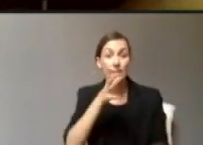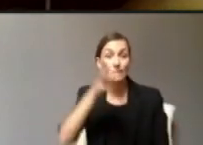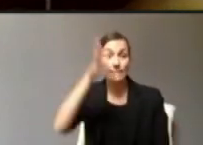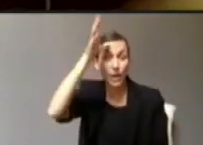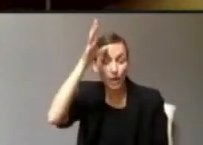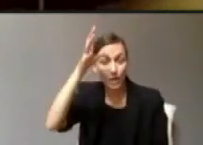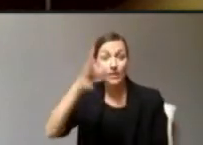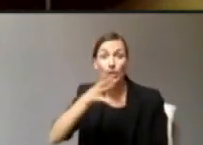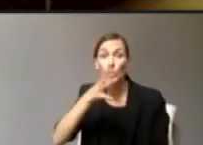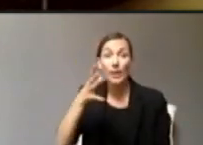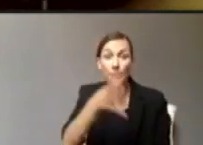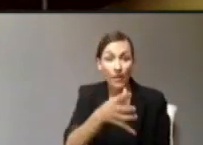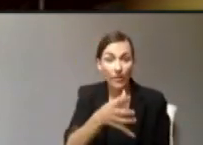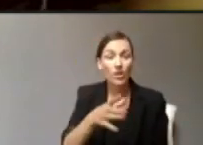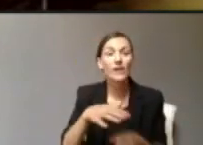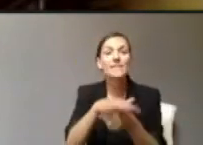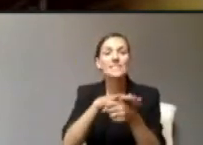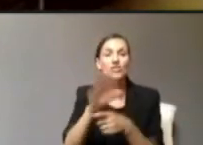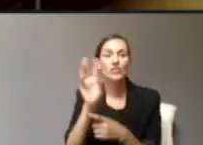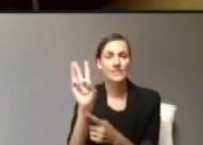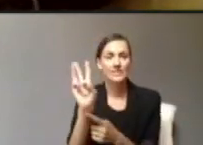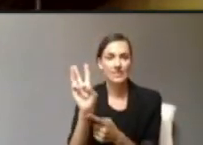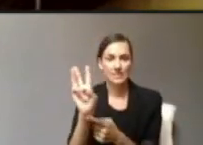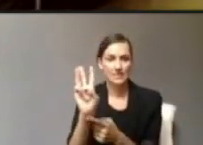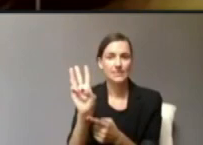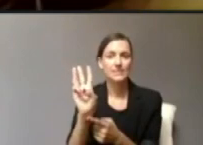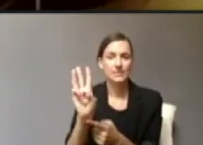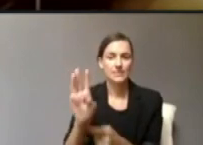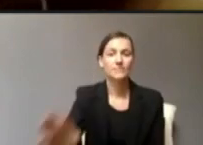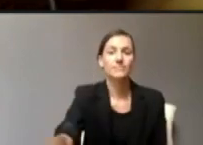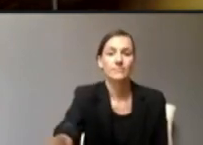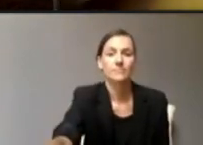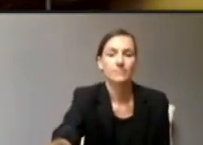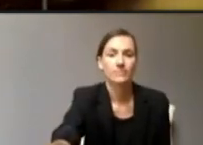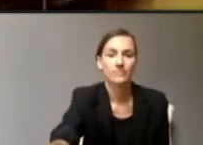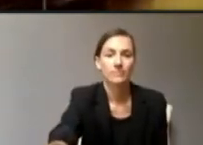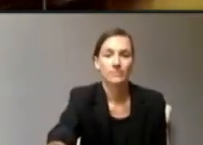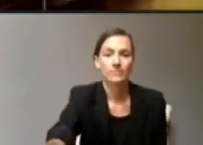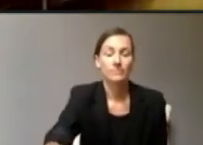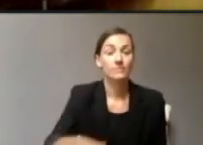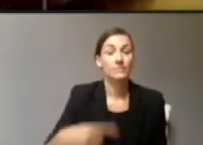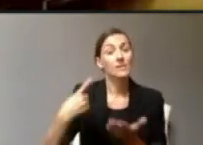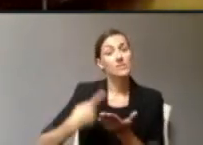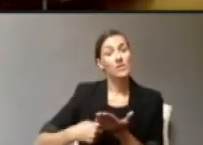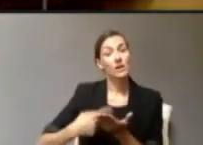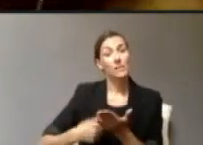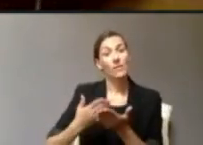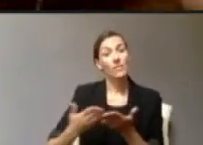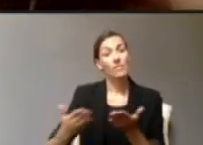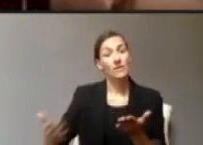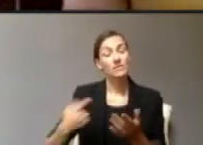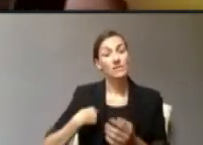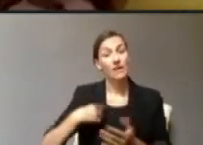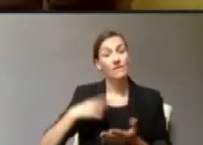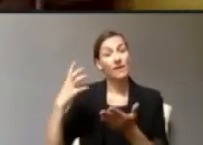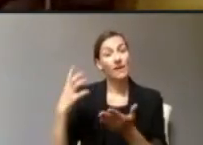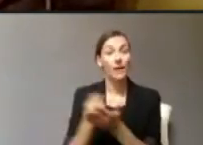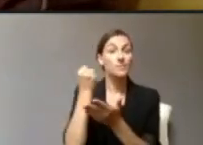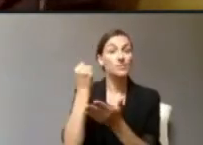grandparent in the District 6. I'm here also to talk about things that I have